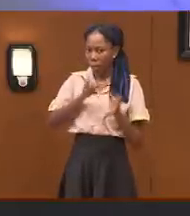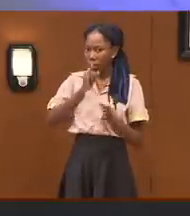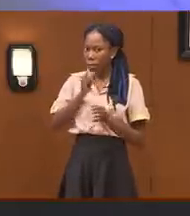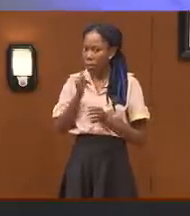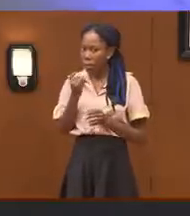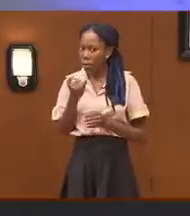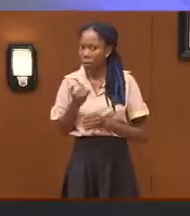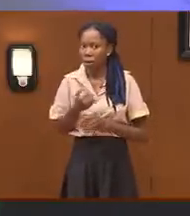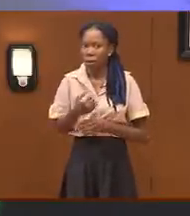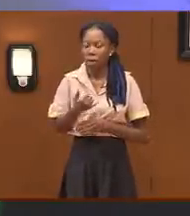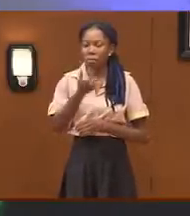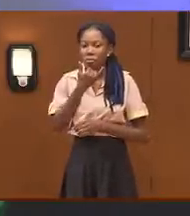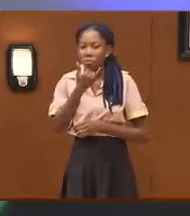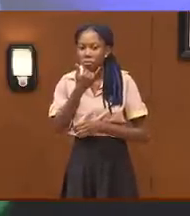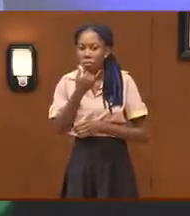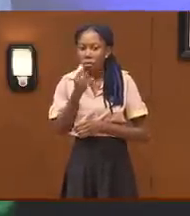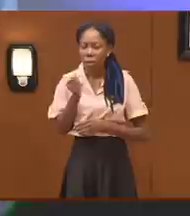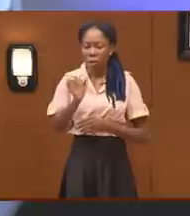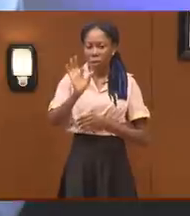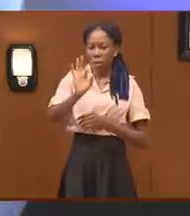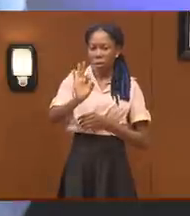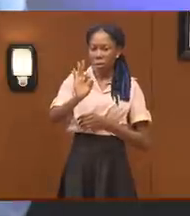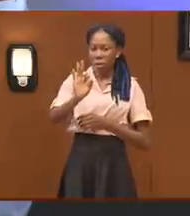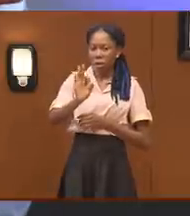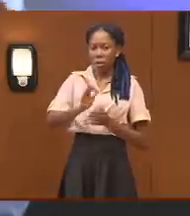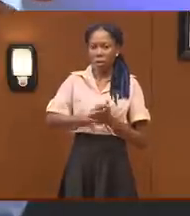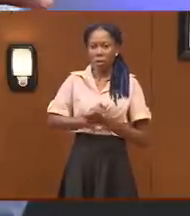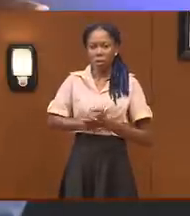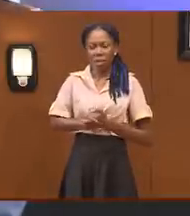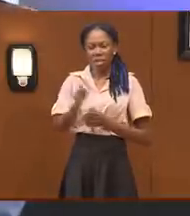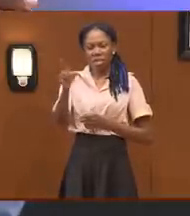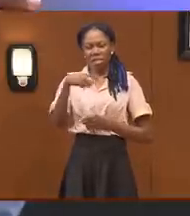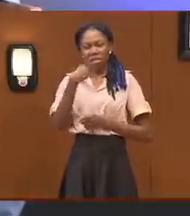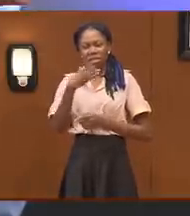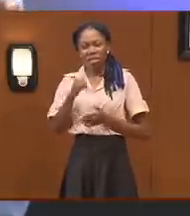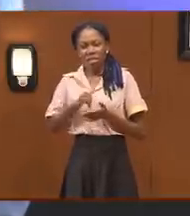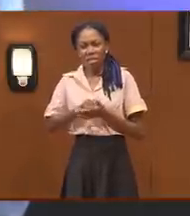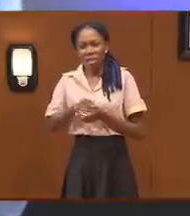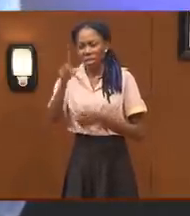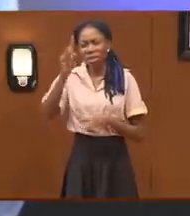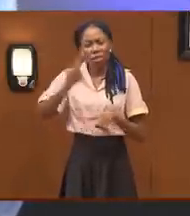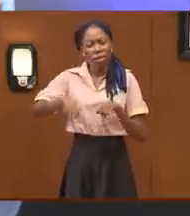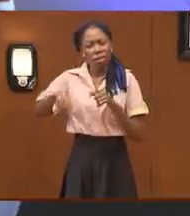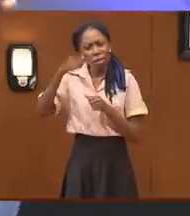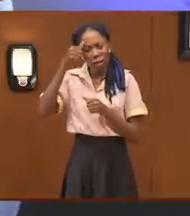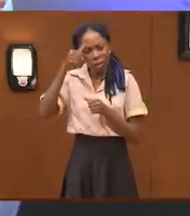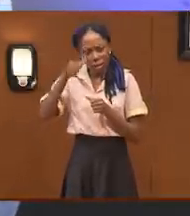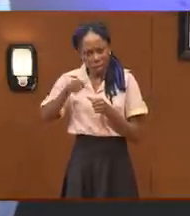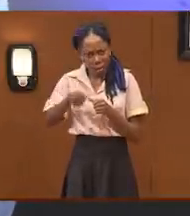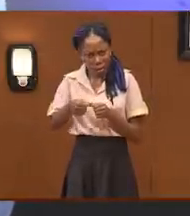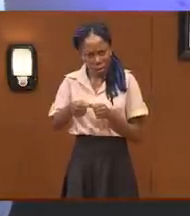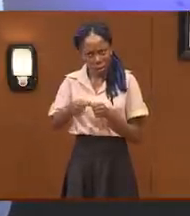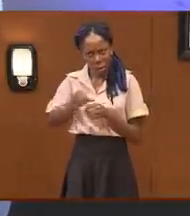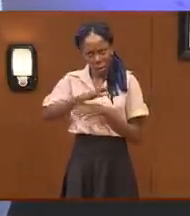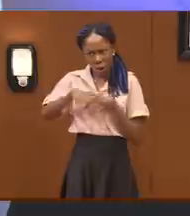false? My lord, I have my reasons. I presently cannot remember to vet everything